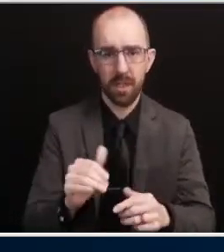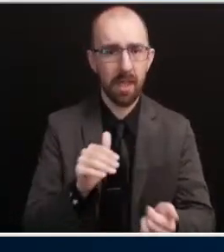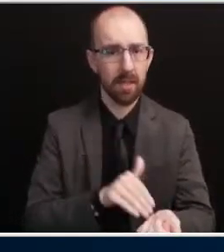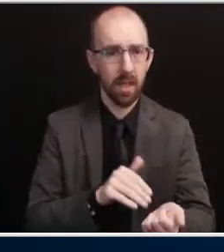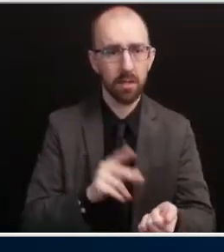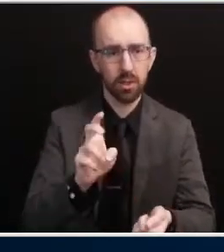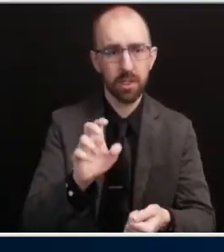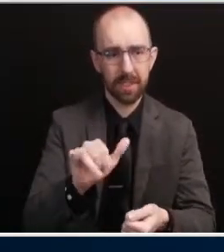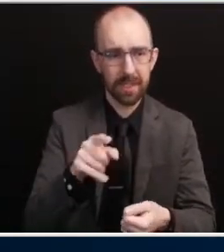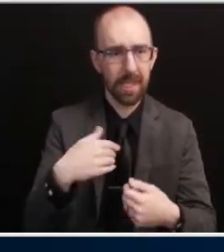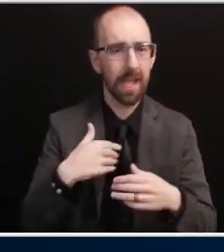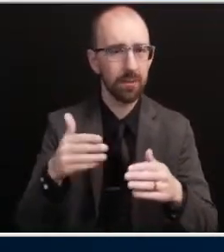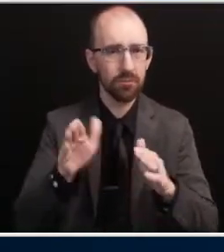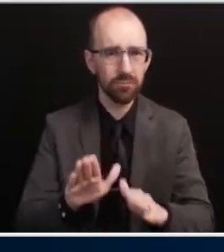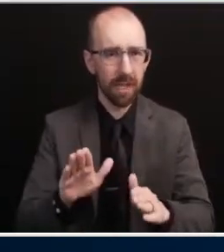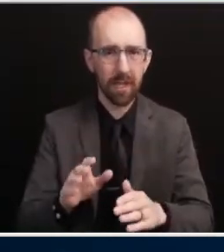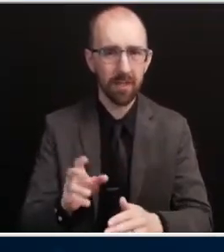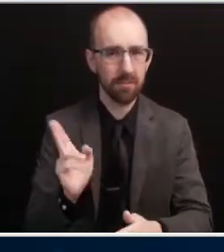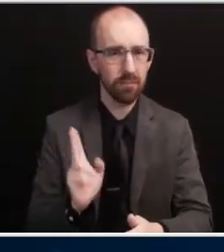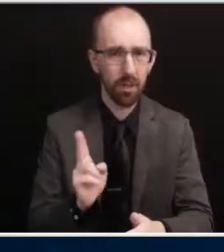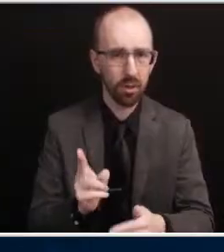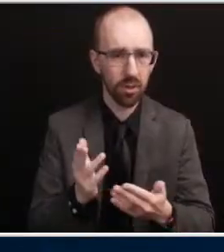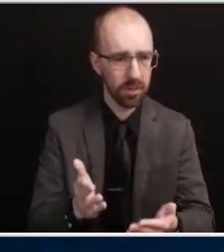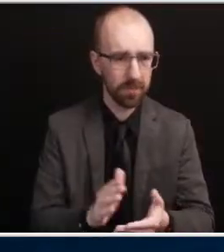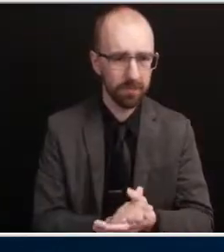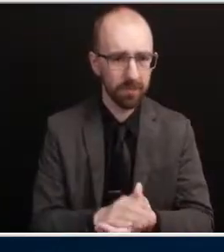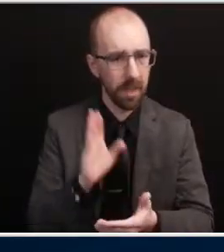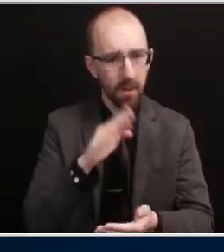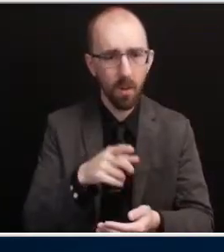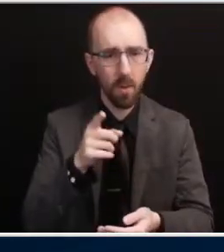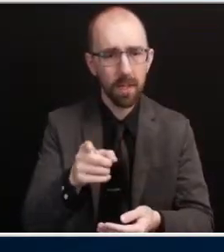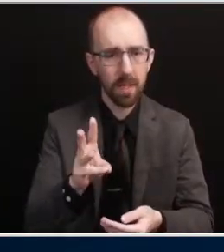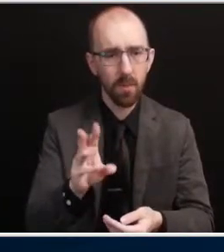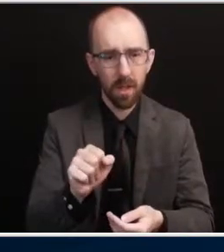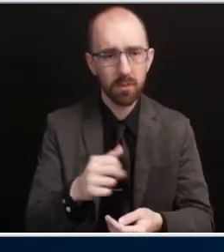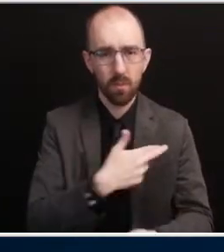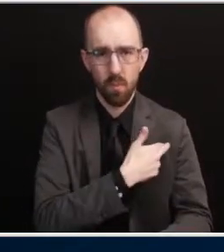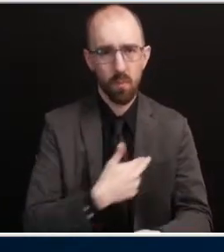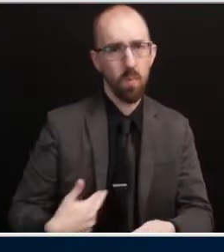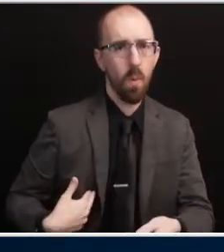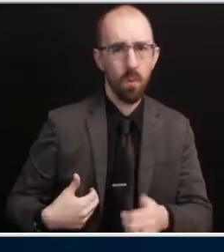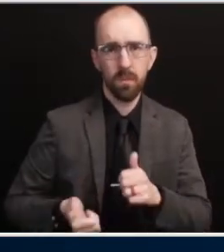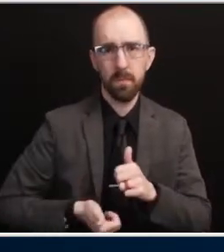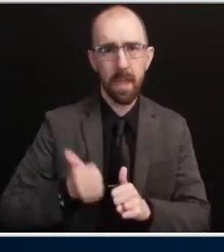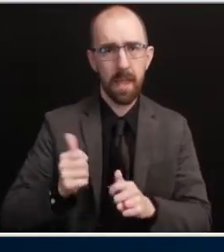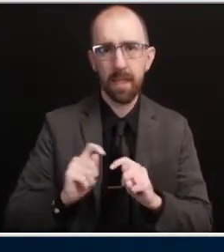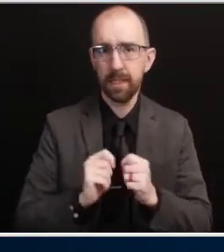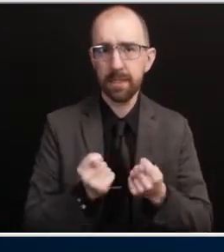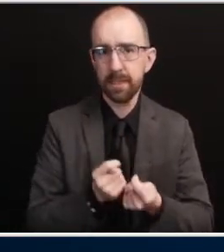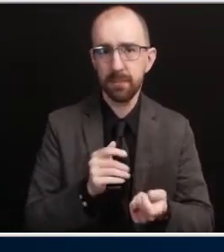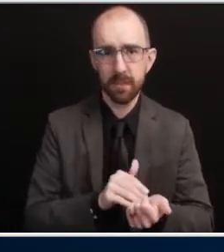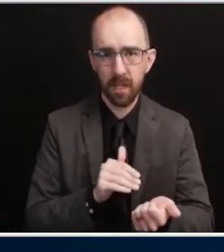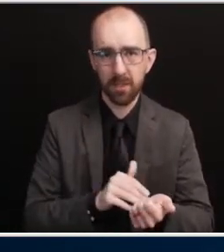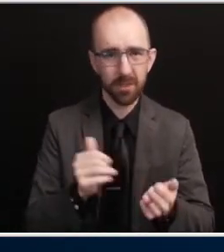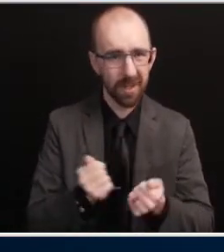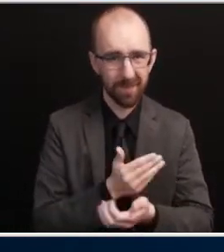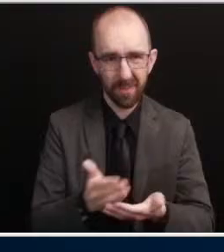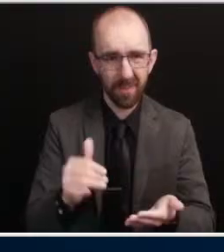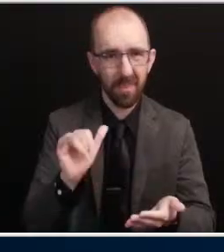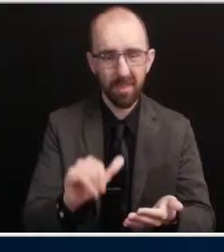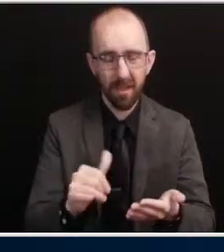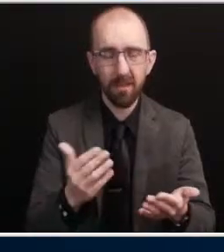he has a great track record. I know that he was the Royals' main team doctor and everything like that.